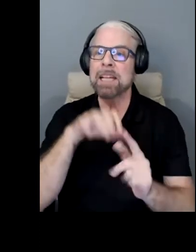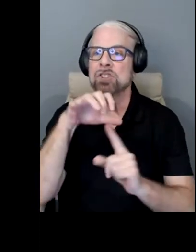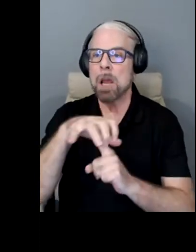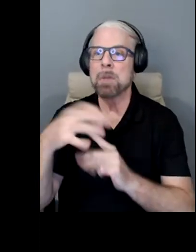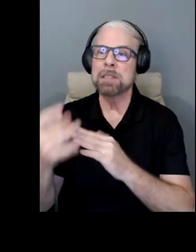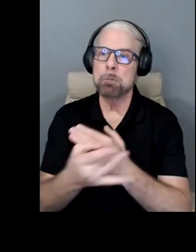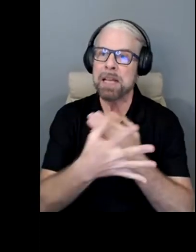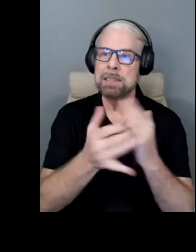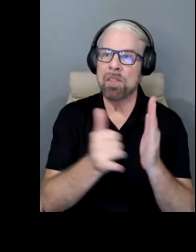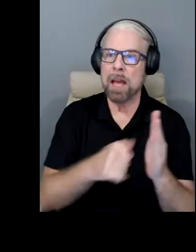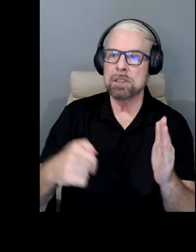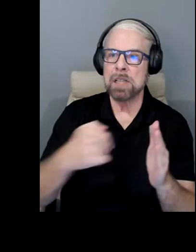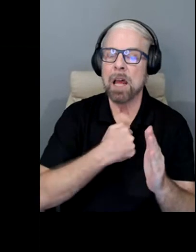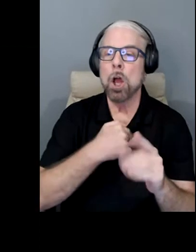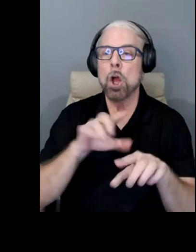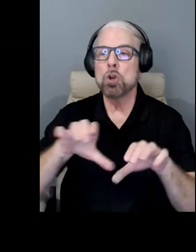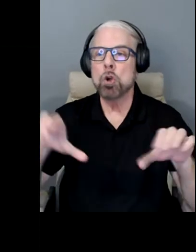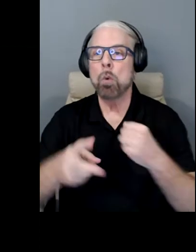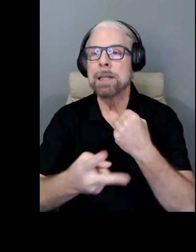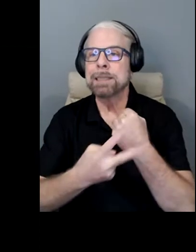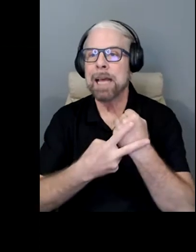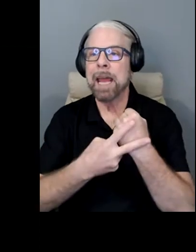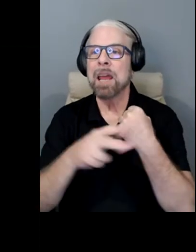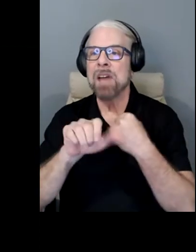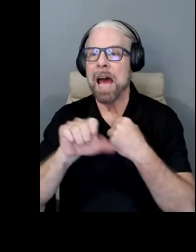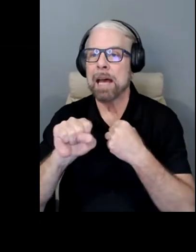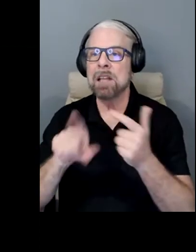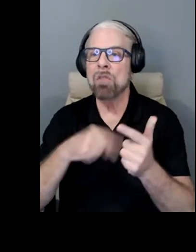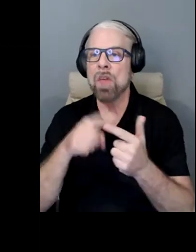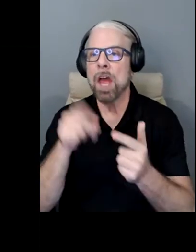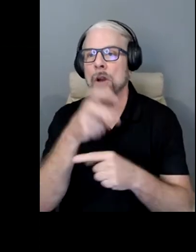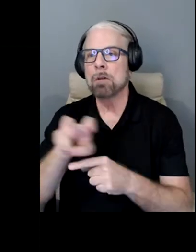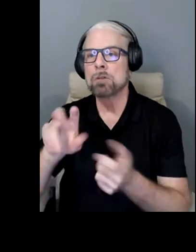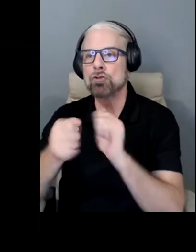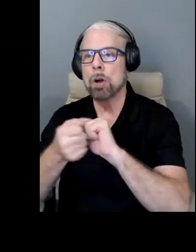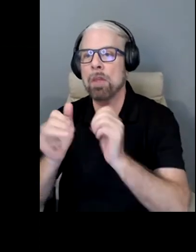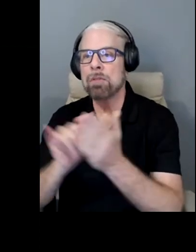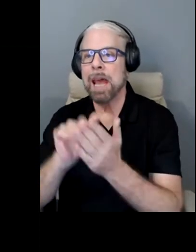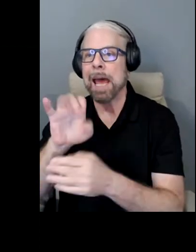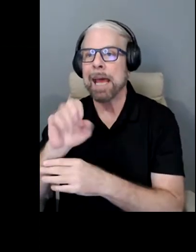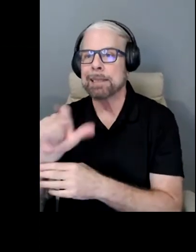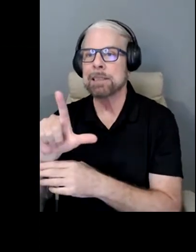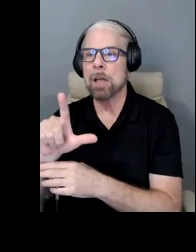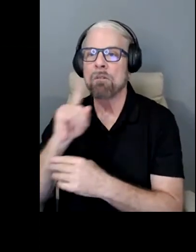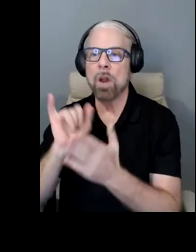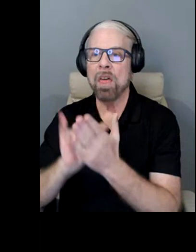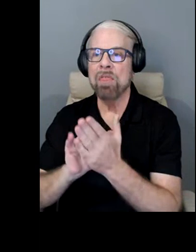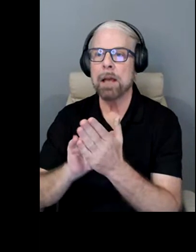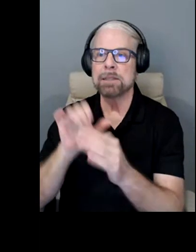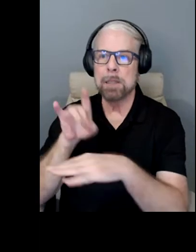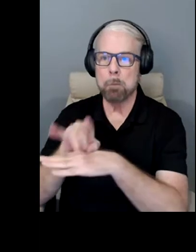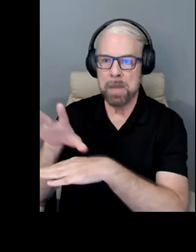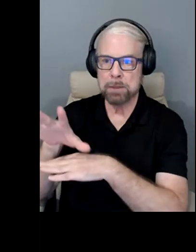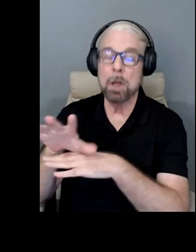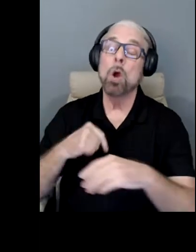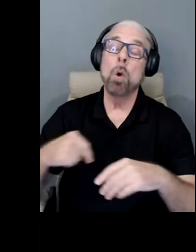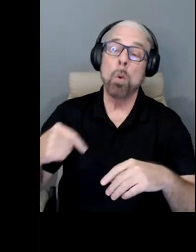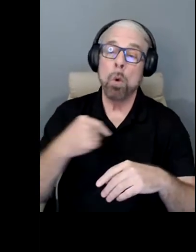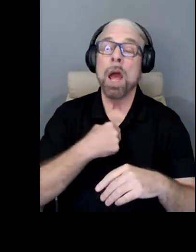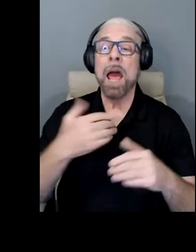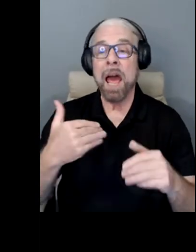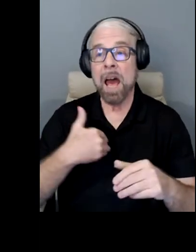that they do a save as and convert it back to Excel for that submission. We do have a